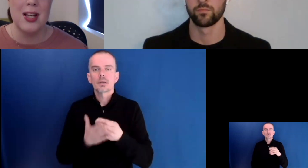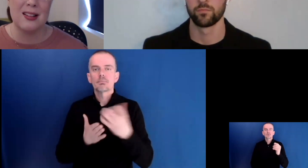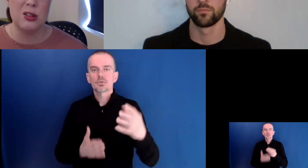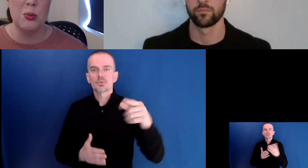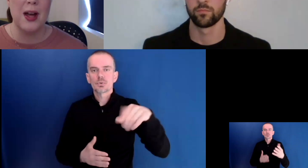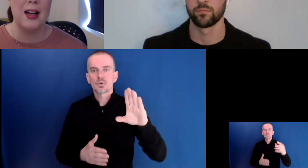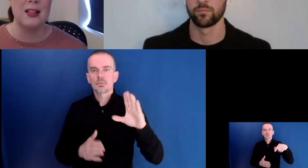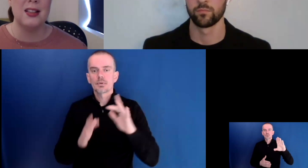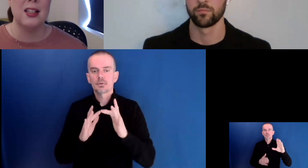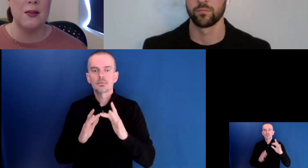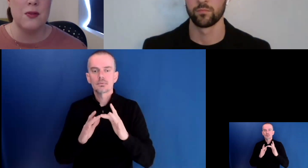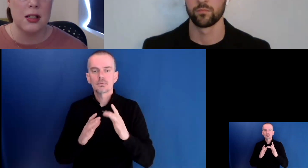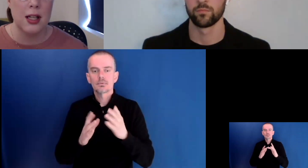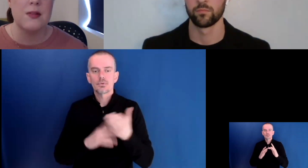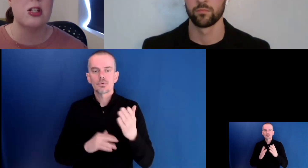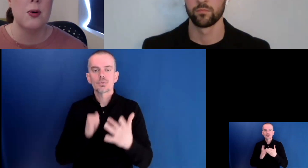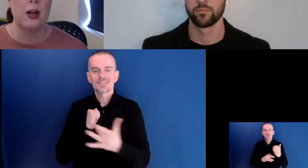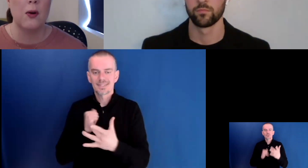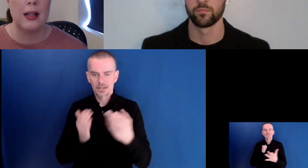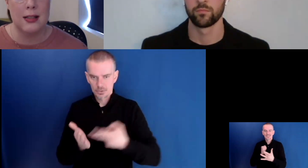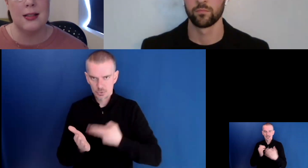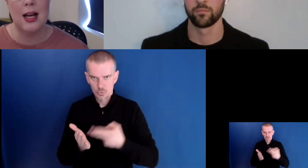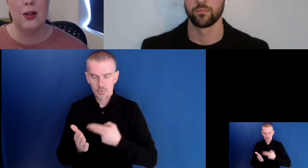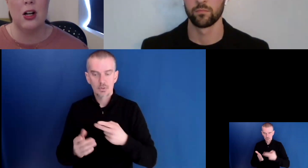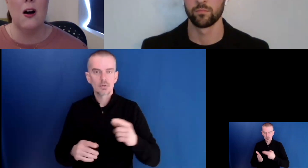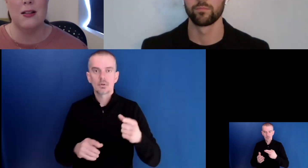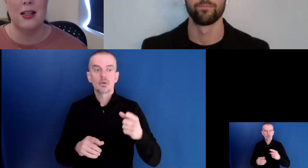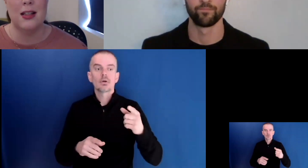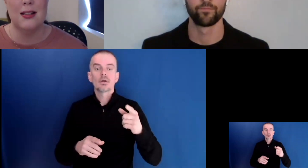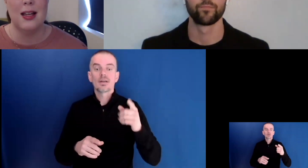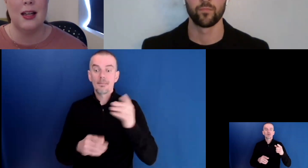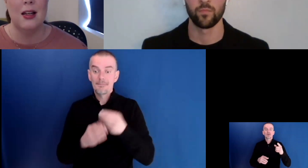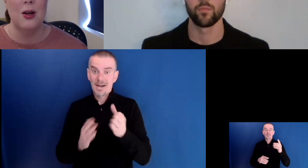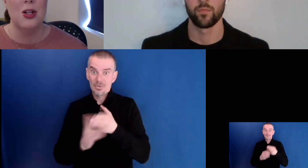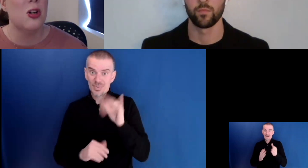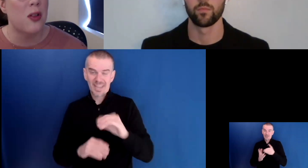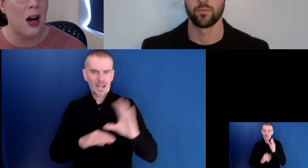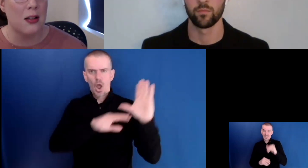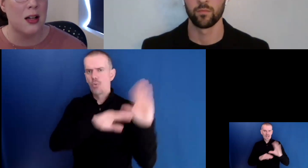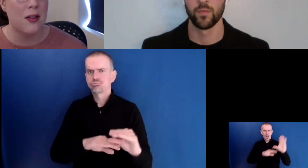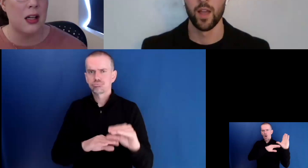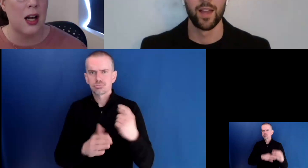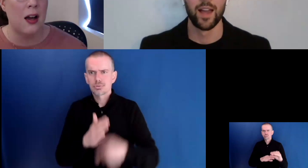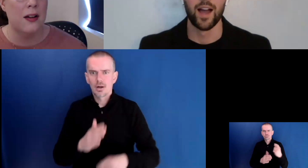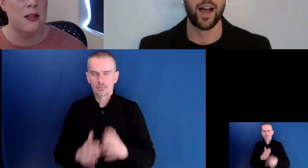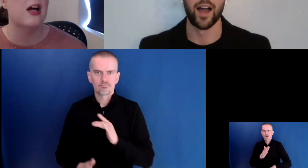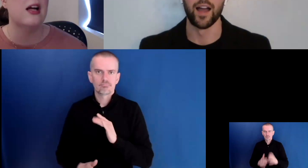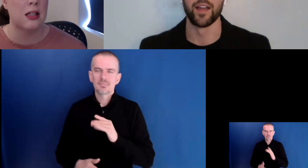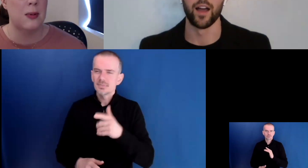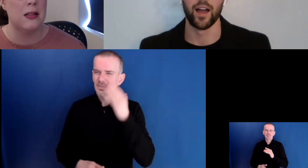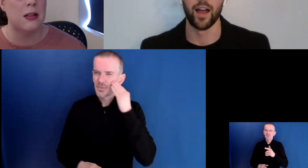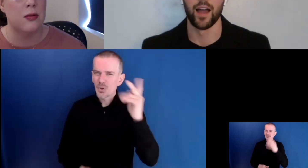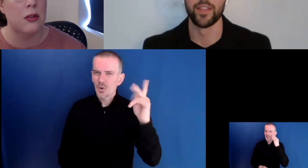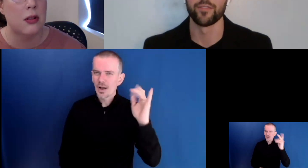Online through TechSoup, and it gives it to you at a greatly discounted cost. I think it's like, do you know the cost offhand, Kyle? It's